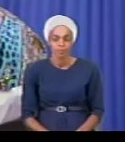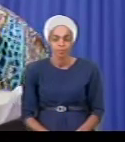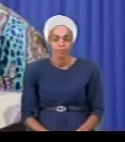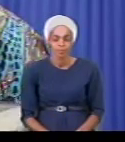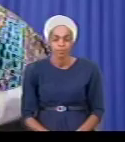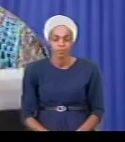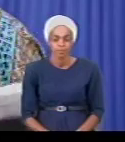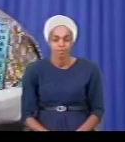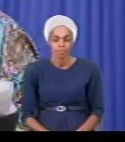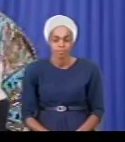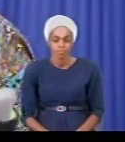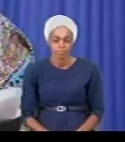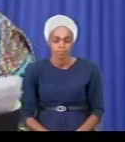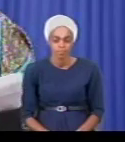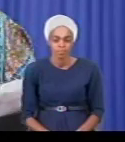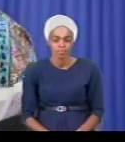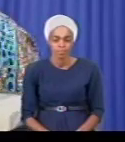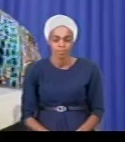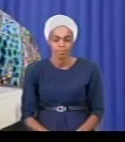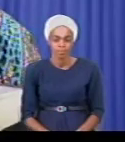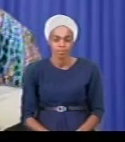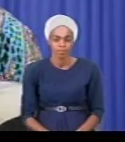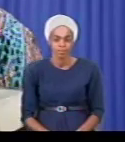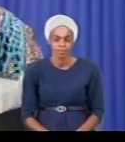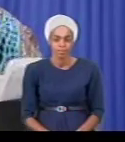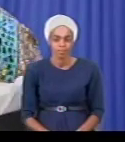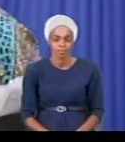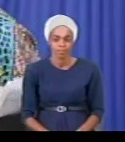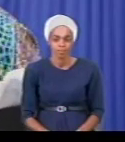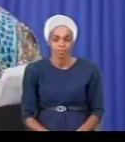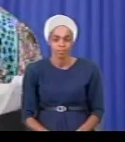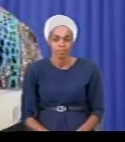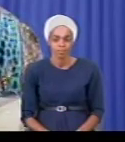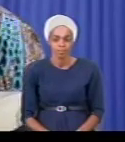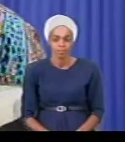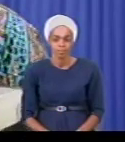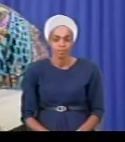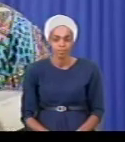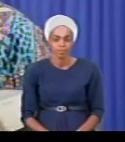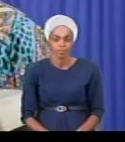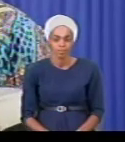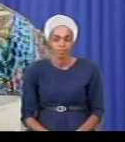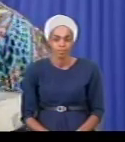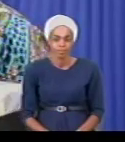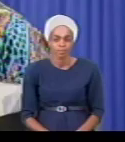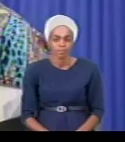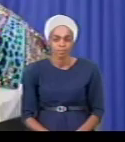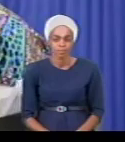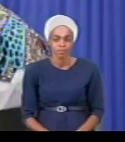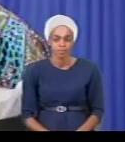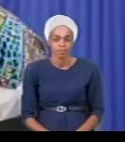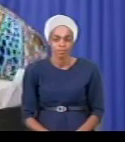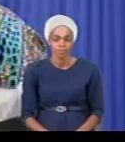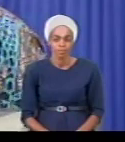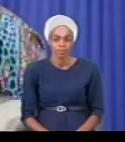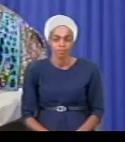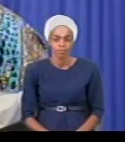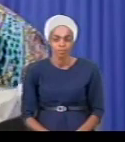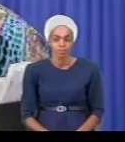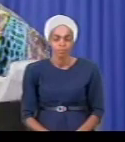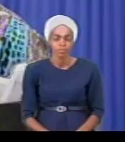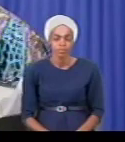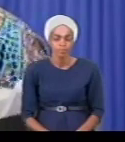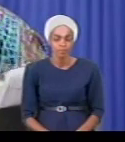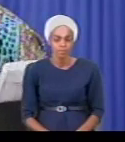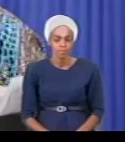seyin mo si tun fe ka se leyin ninu aye mi ni ojo keji so jiyen mo baba gbadura